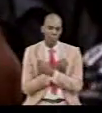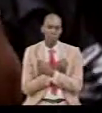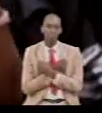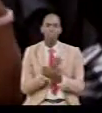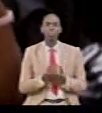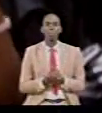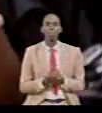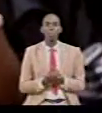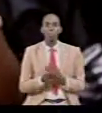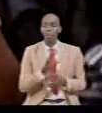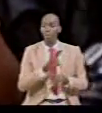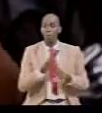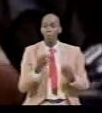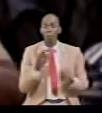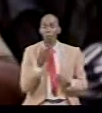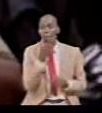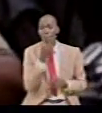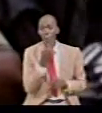No pretense,